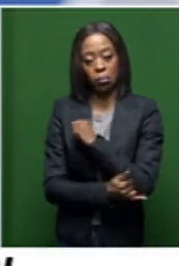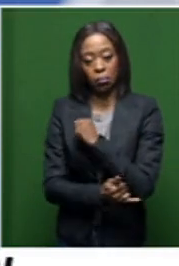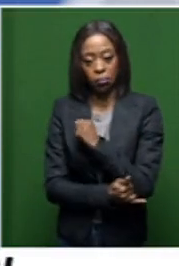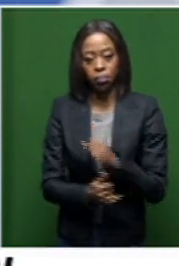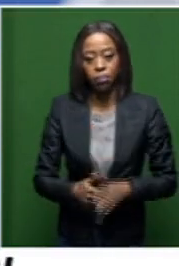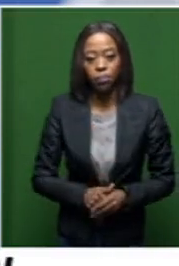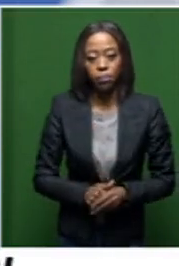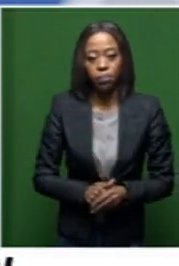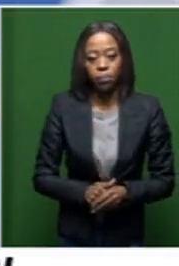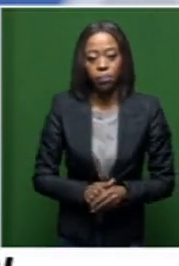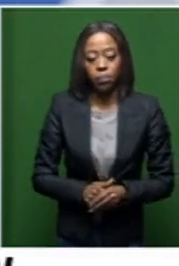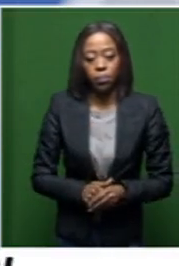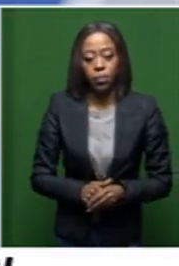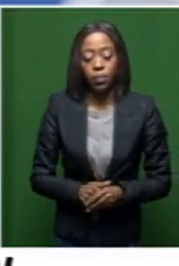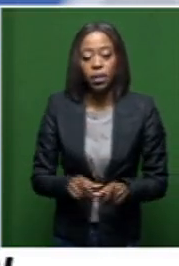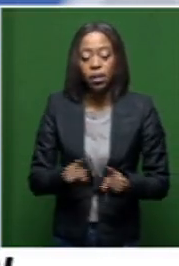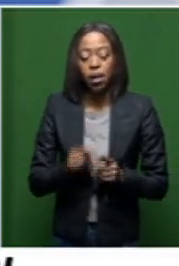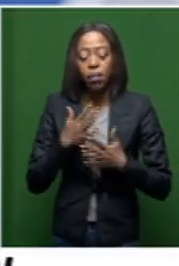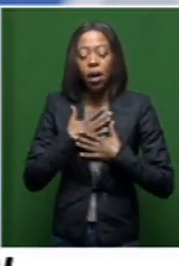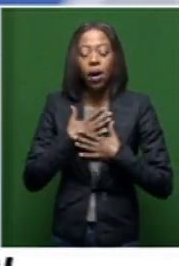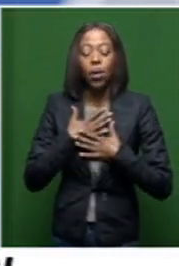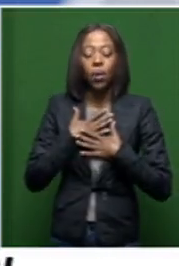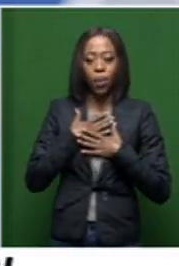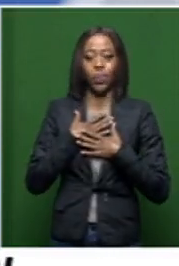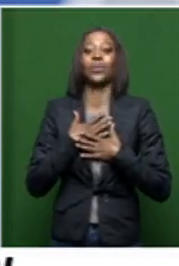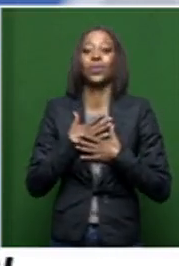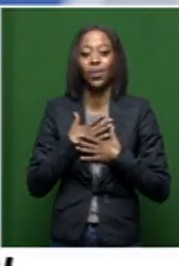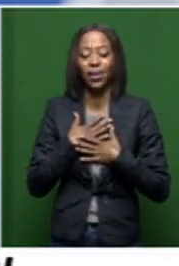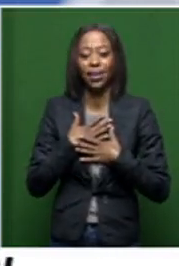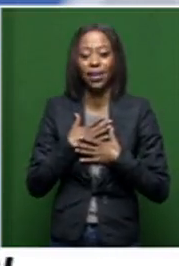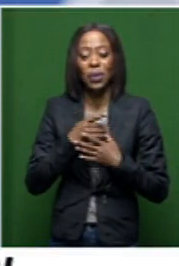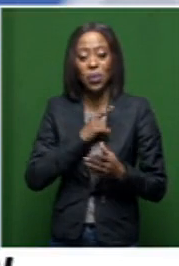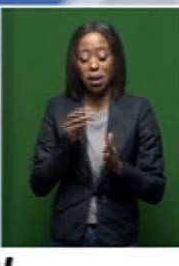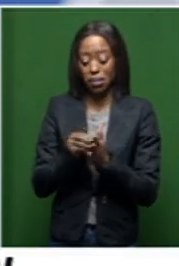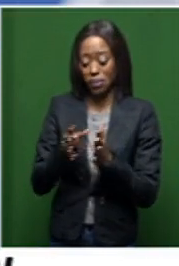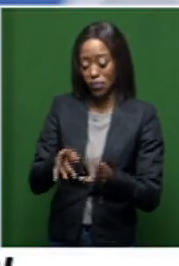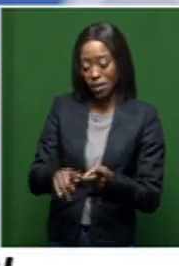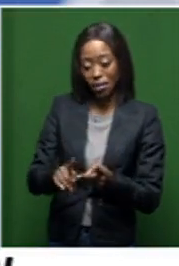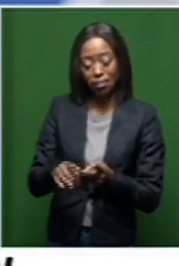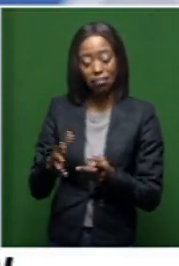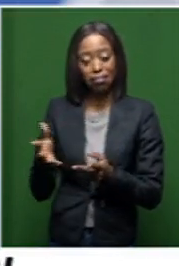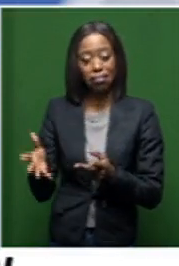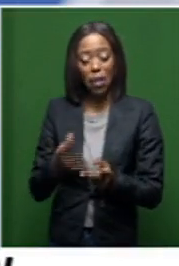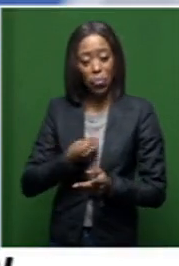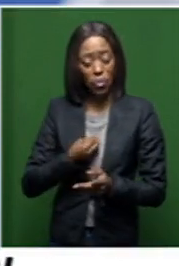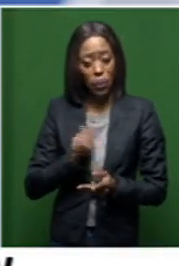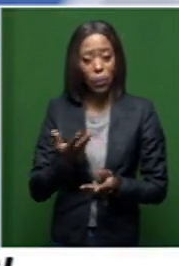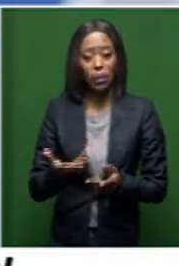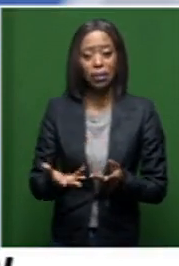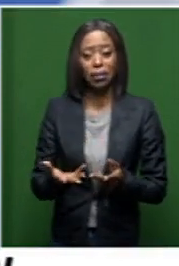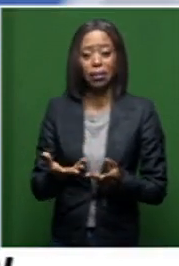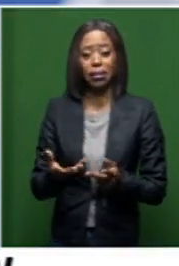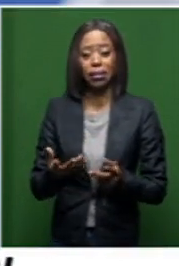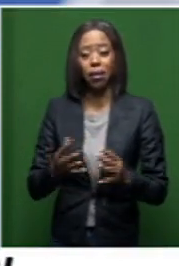country. And we are also overwhelmed that the learners and students and the youth that form